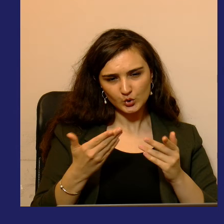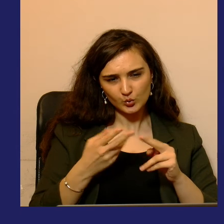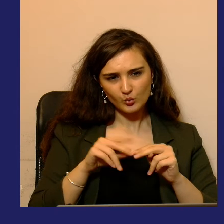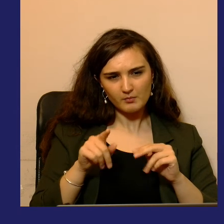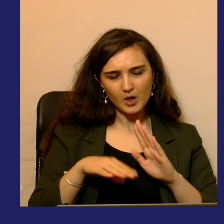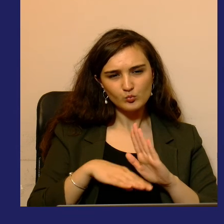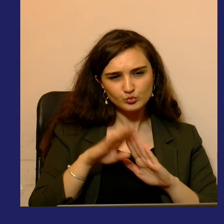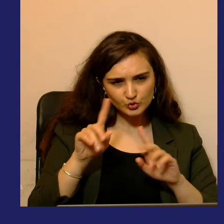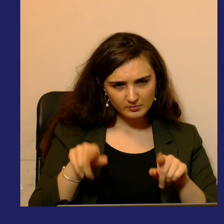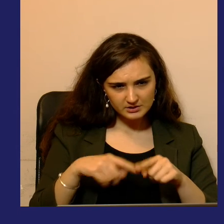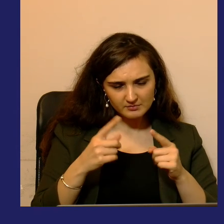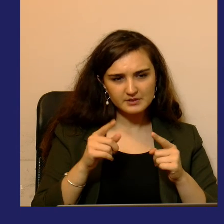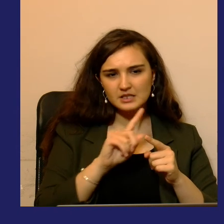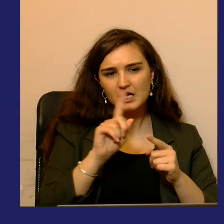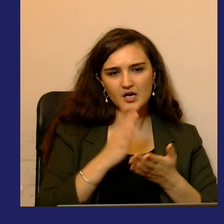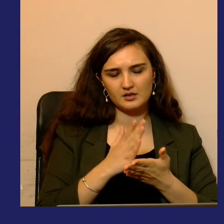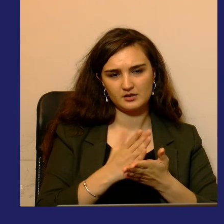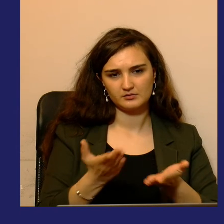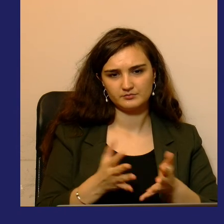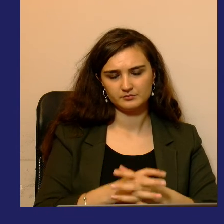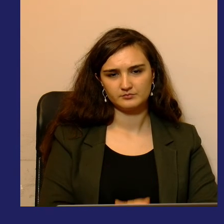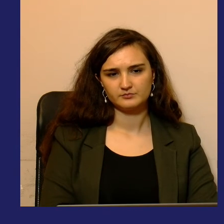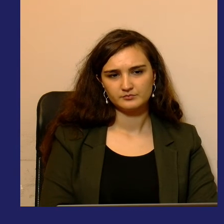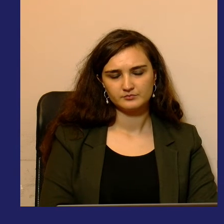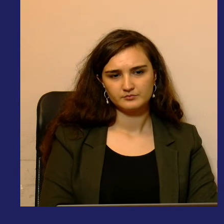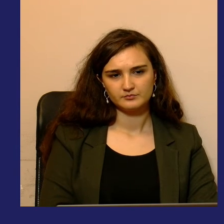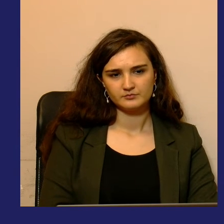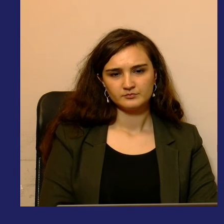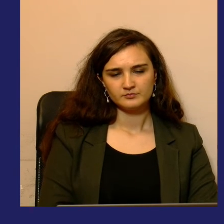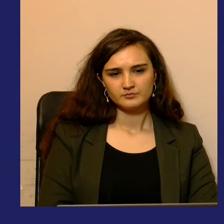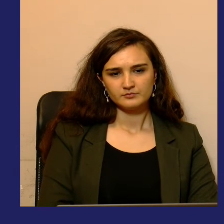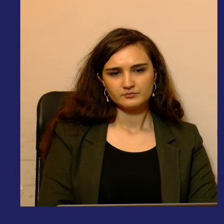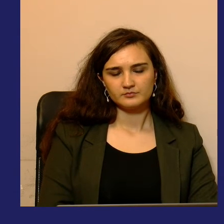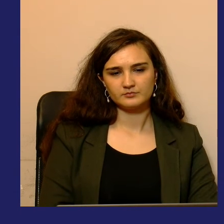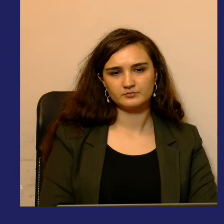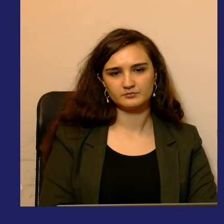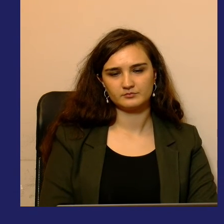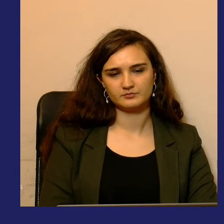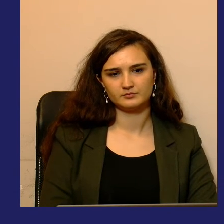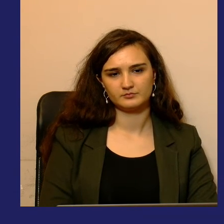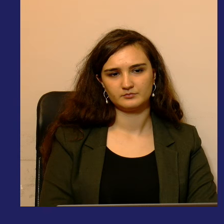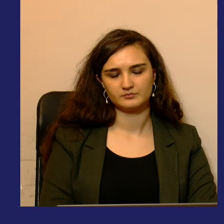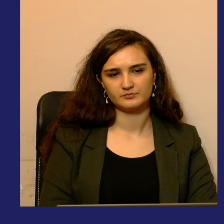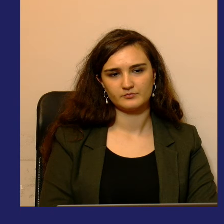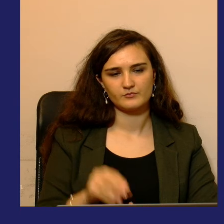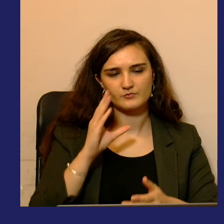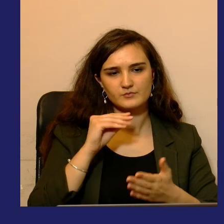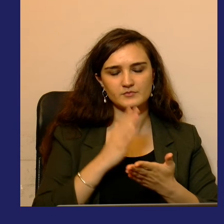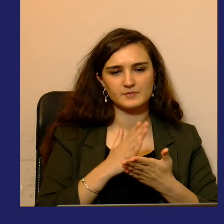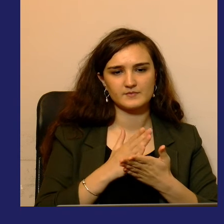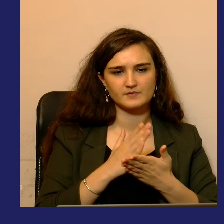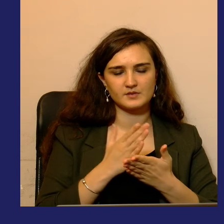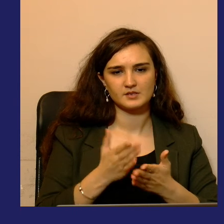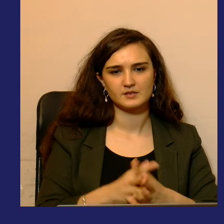civil society? Why are there detentes? So you have a standoff, then at some point, you have a collective action